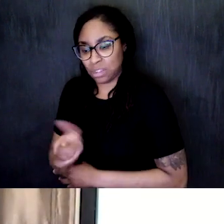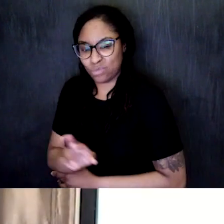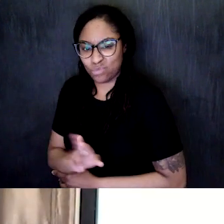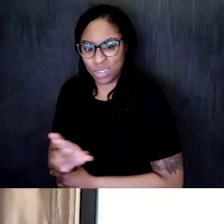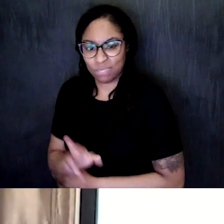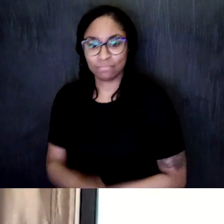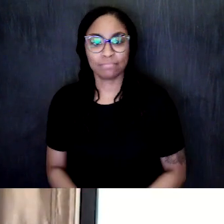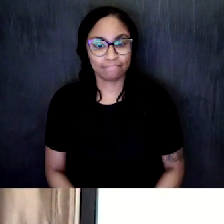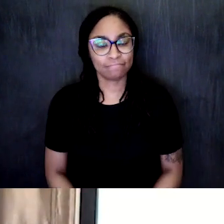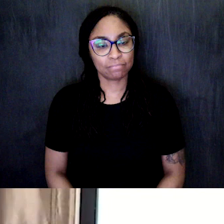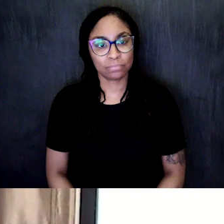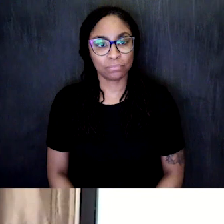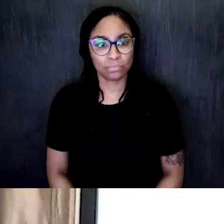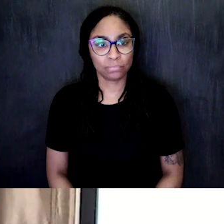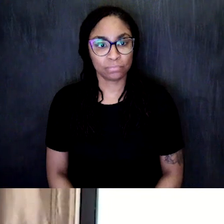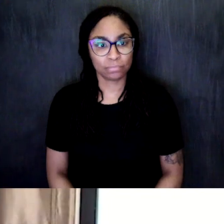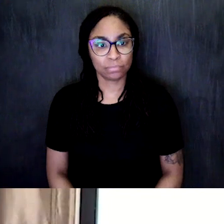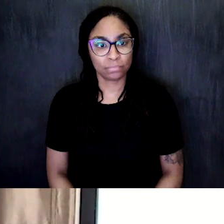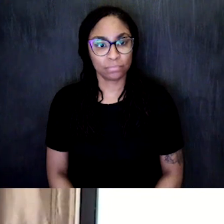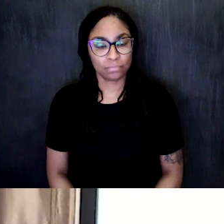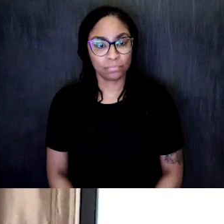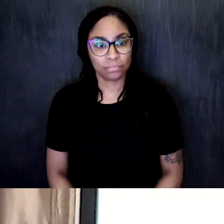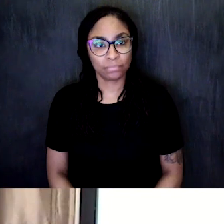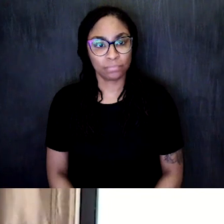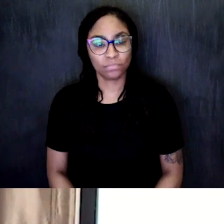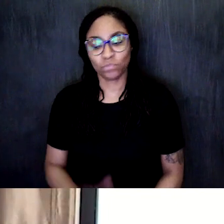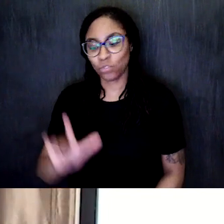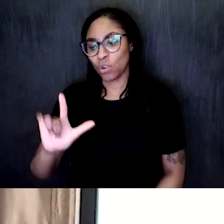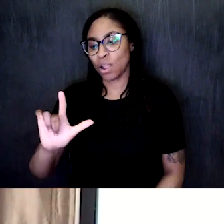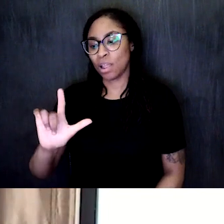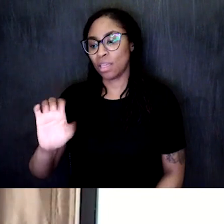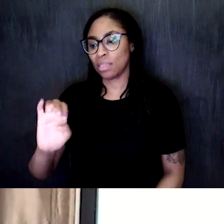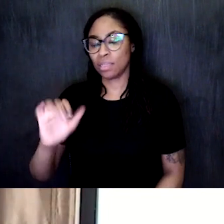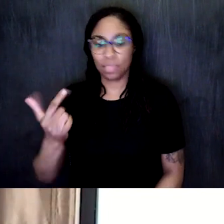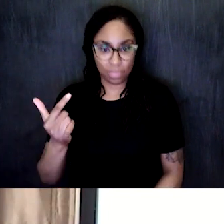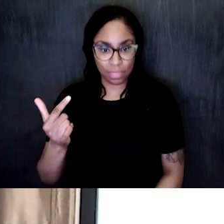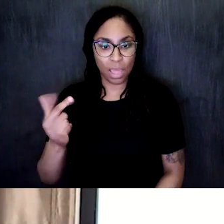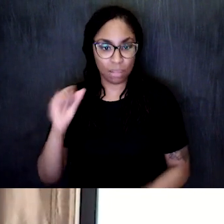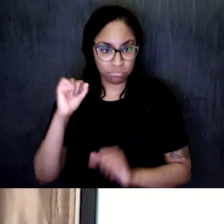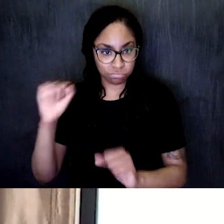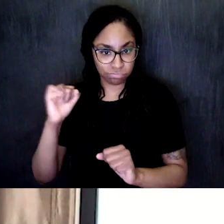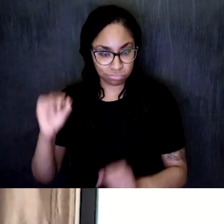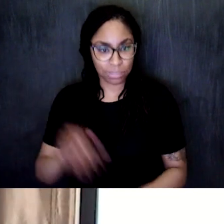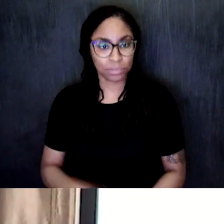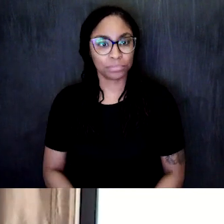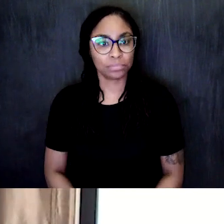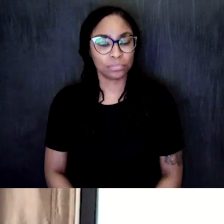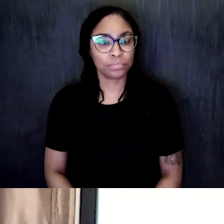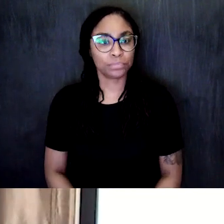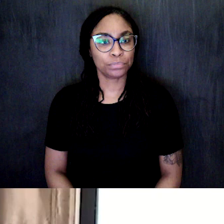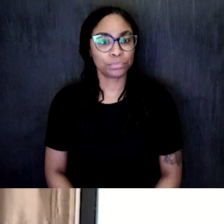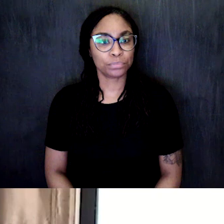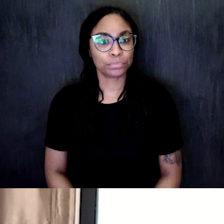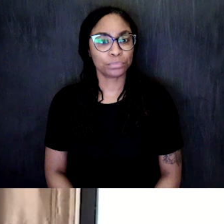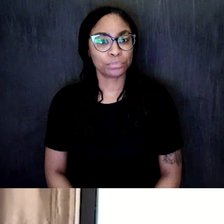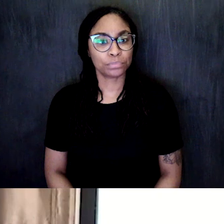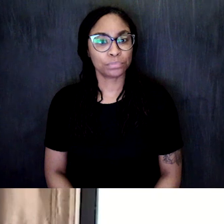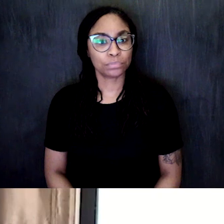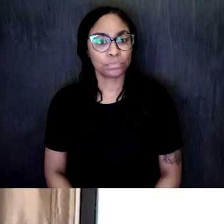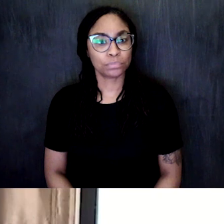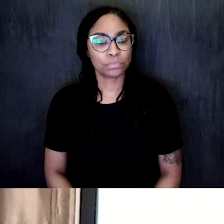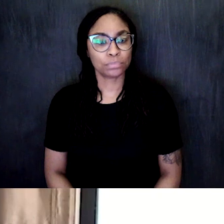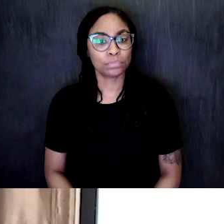side with all the leg extensions, etc. We're going to do a couple of cat and cat. Our back